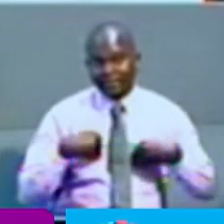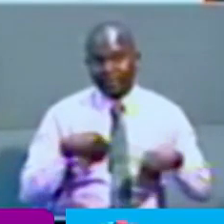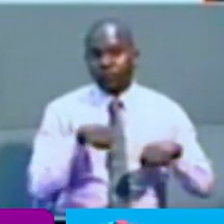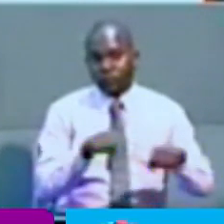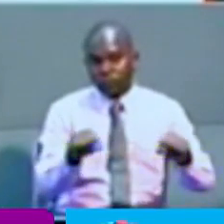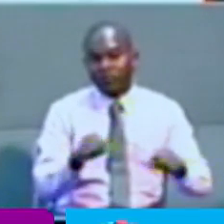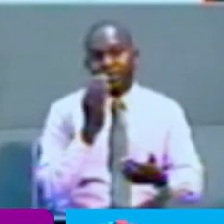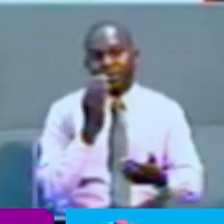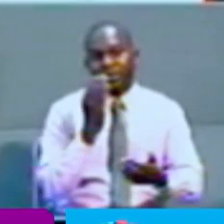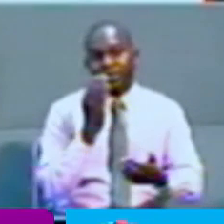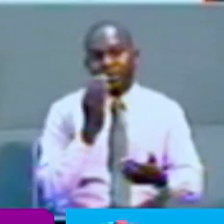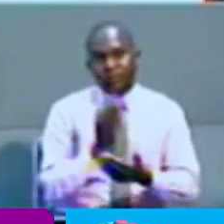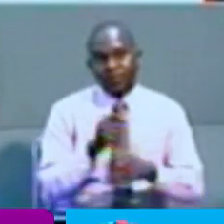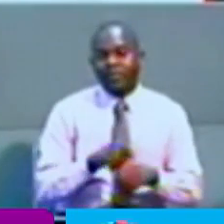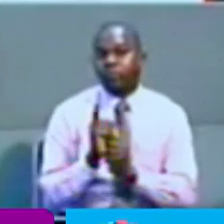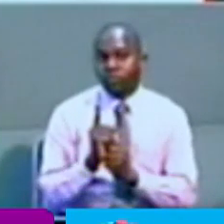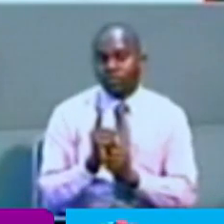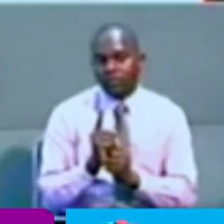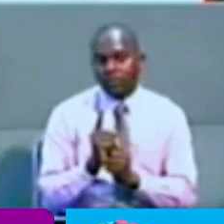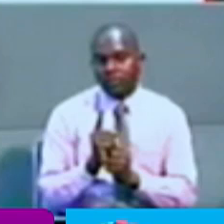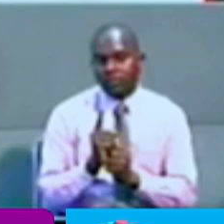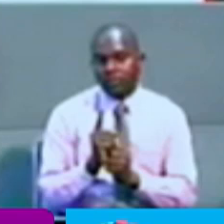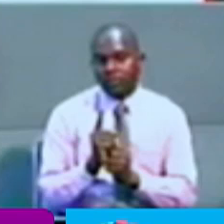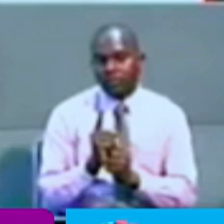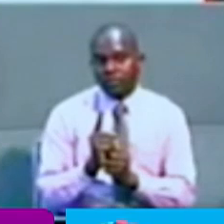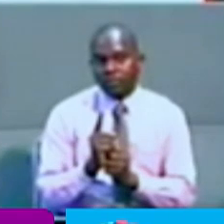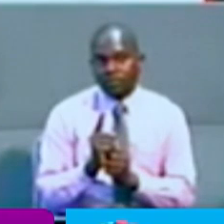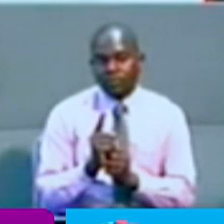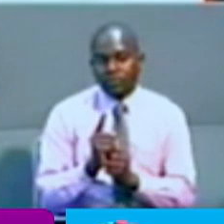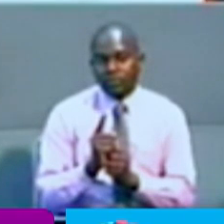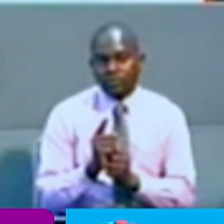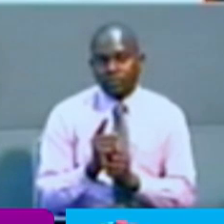jioni, saa 11 ya jioni.